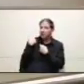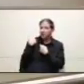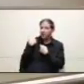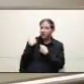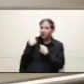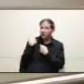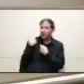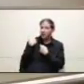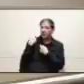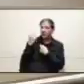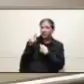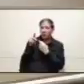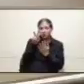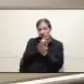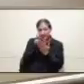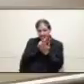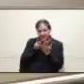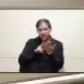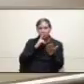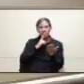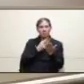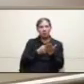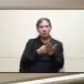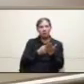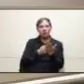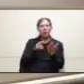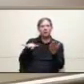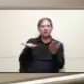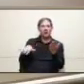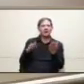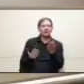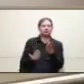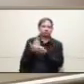for reading those reports that's been